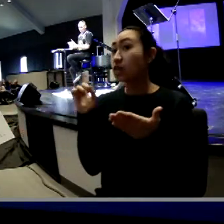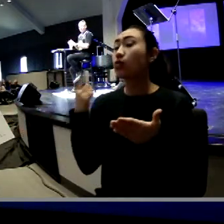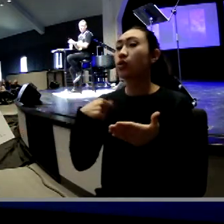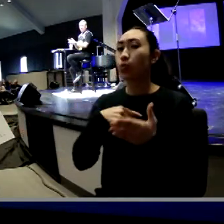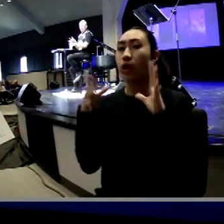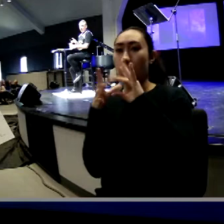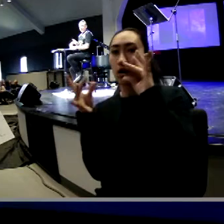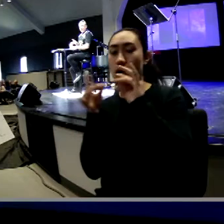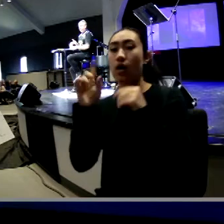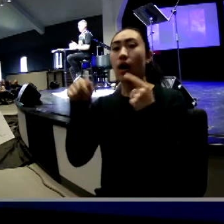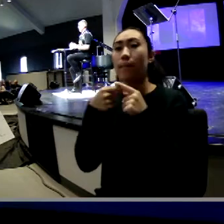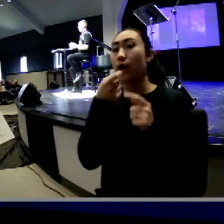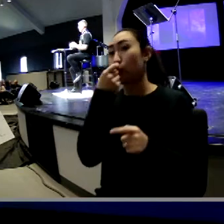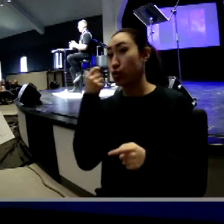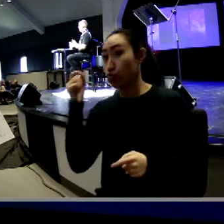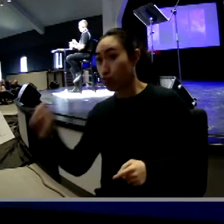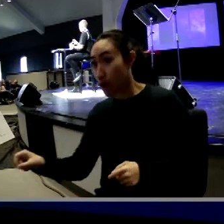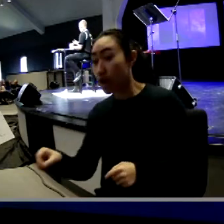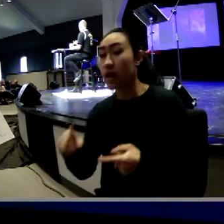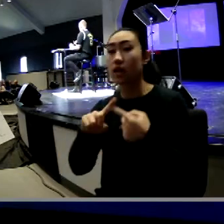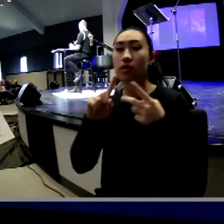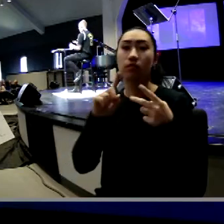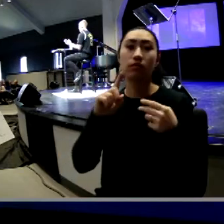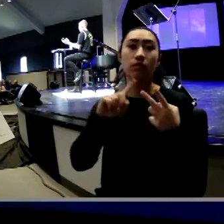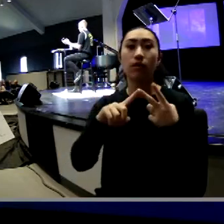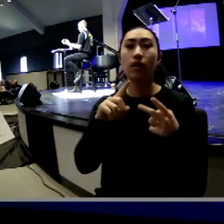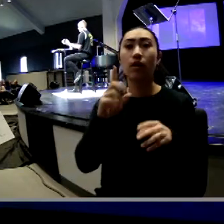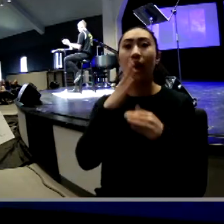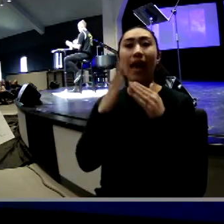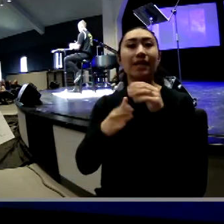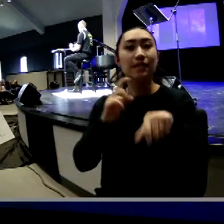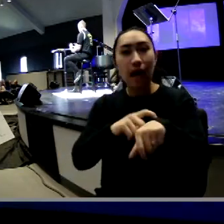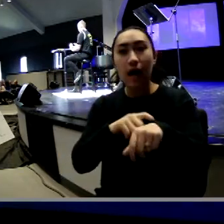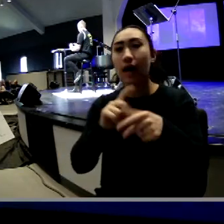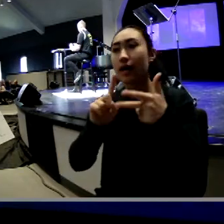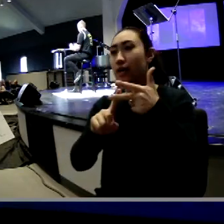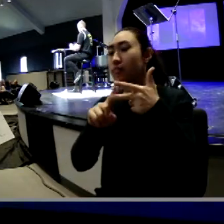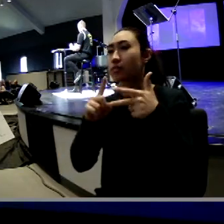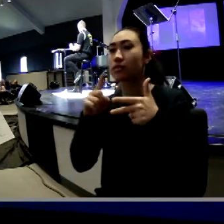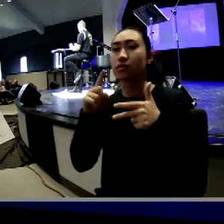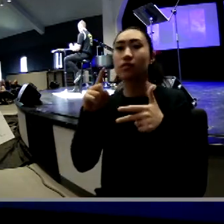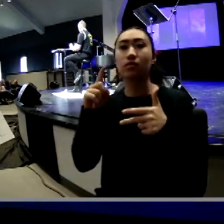end times, Matthew 23, just light stuff.